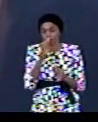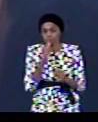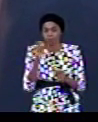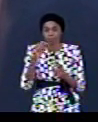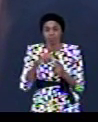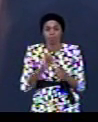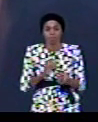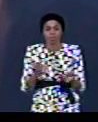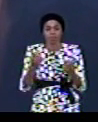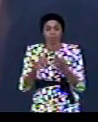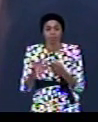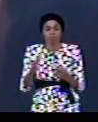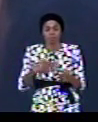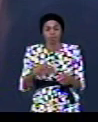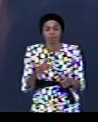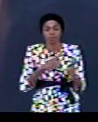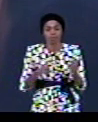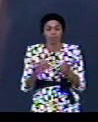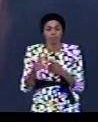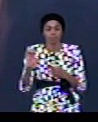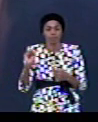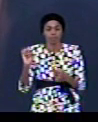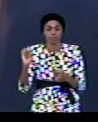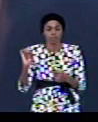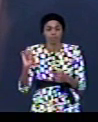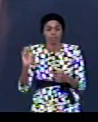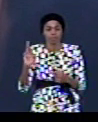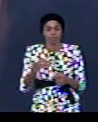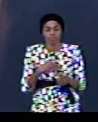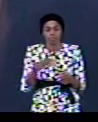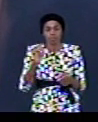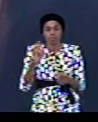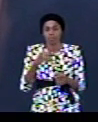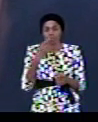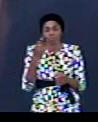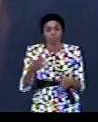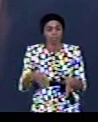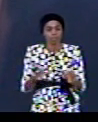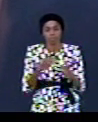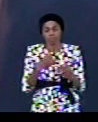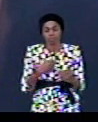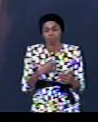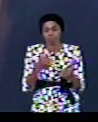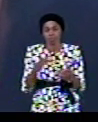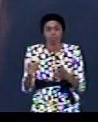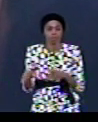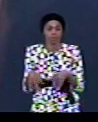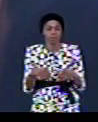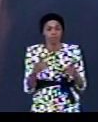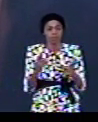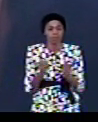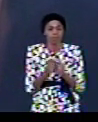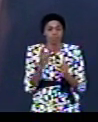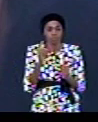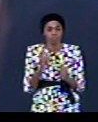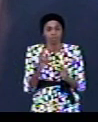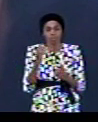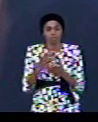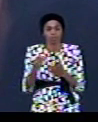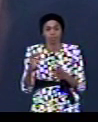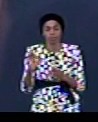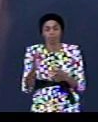I come unto my Lord, unto Seir. And Esau said, Let me now leave with thee some of the folk that are with